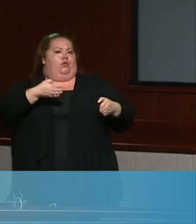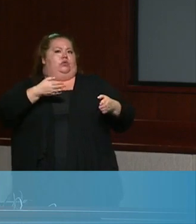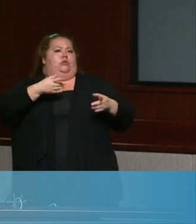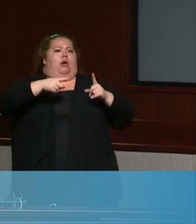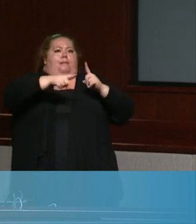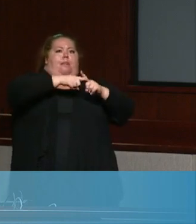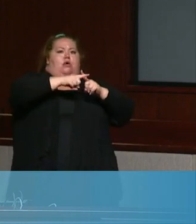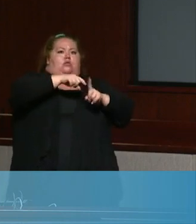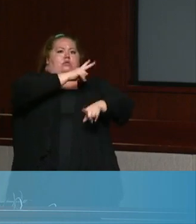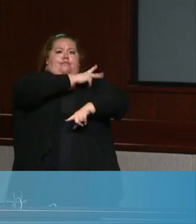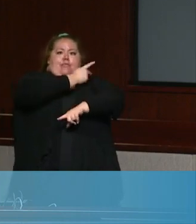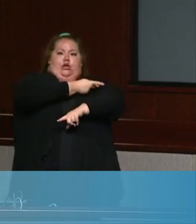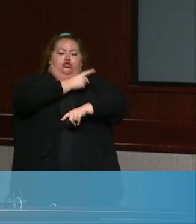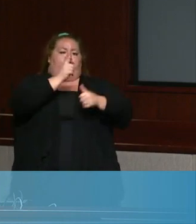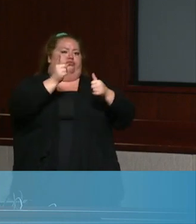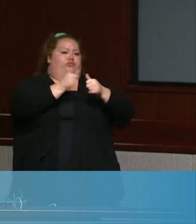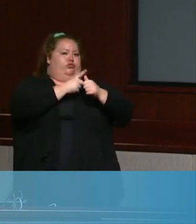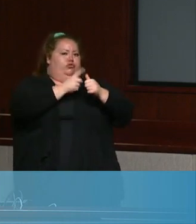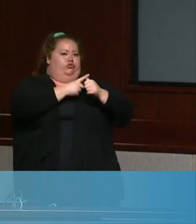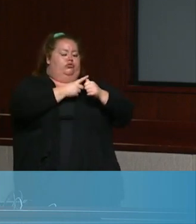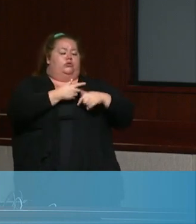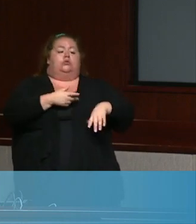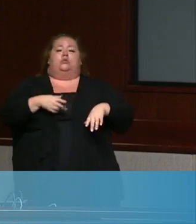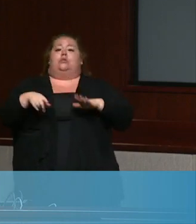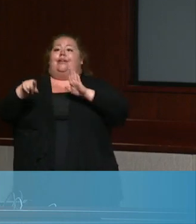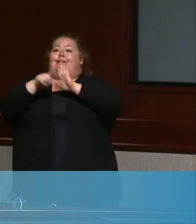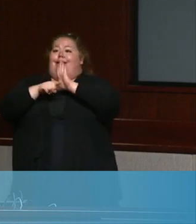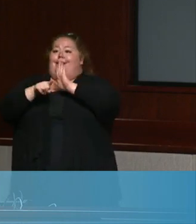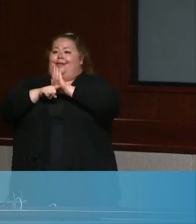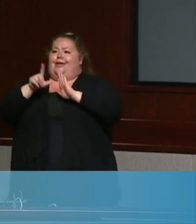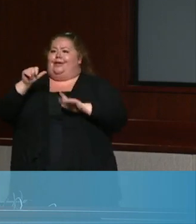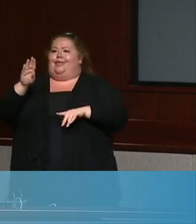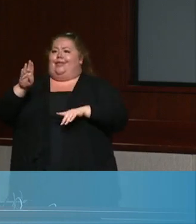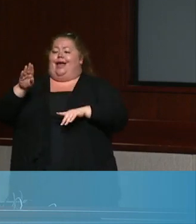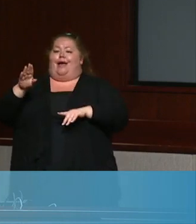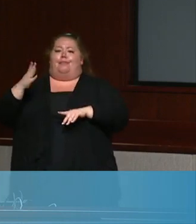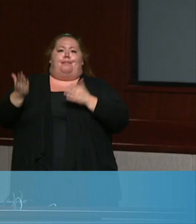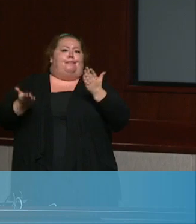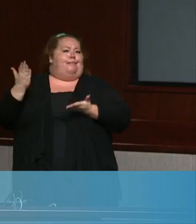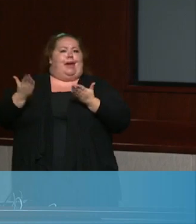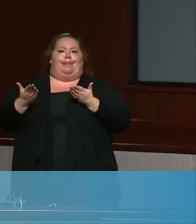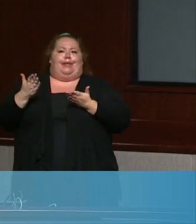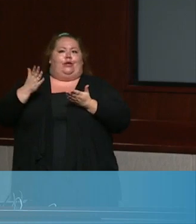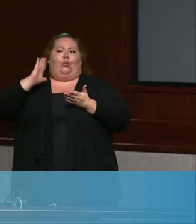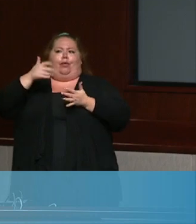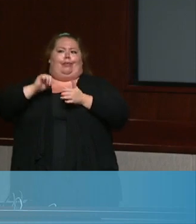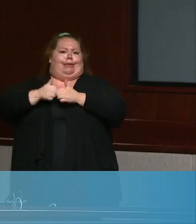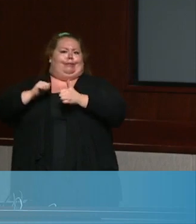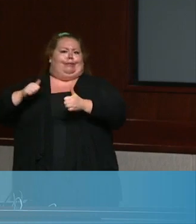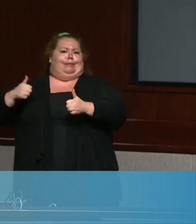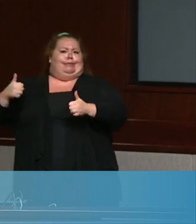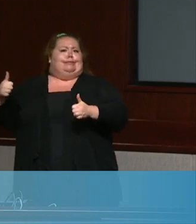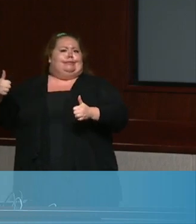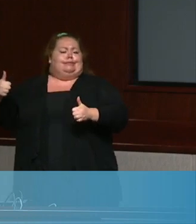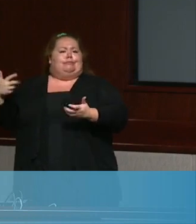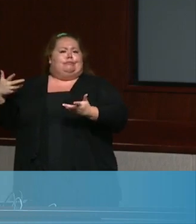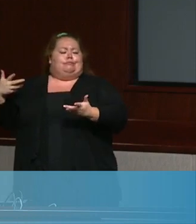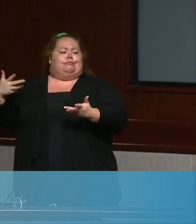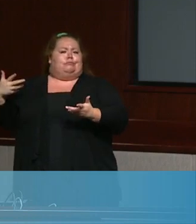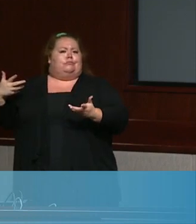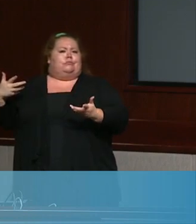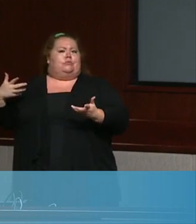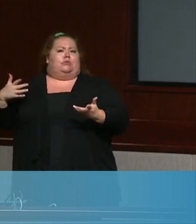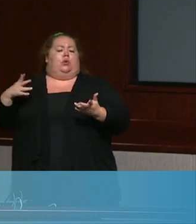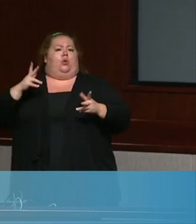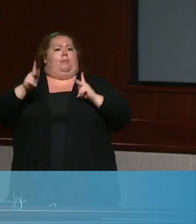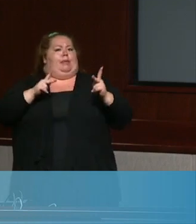patients first, and those negative labs may be coming in behind those positive results. And so we want people to be aware